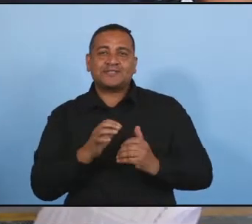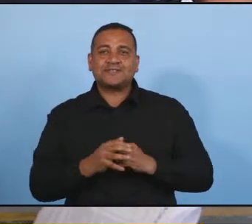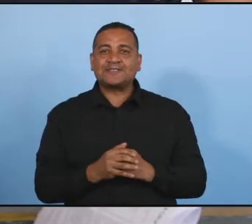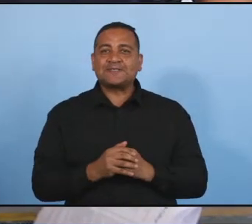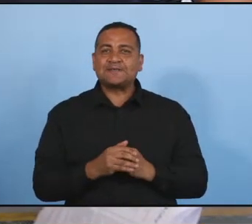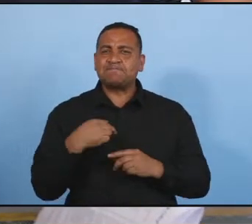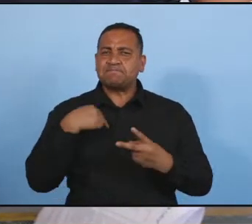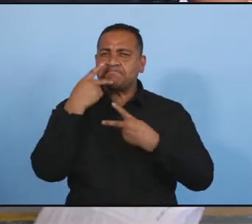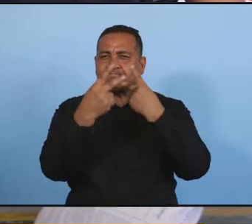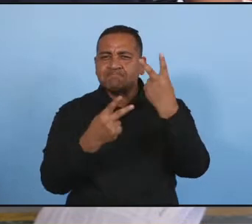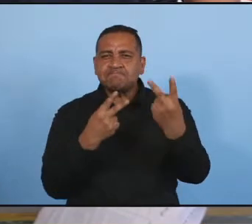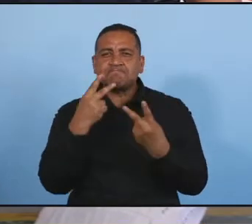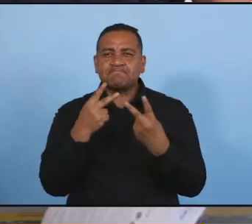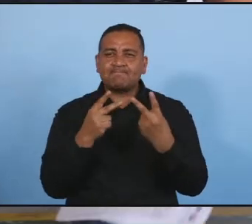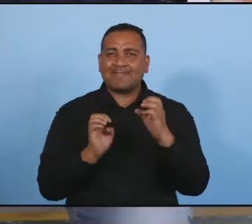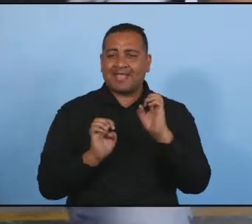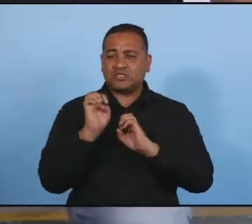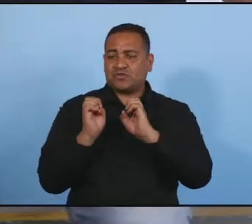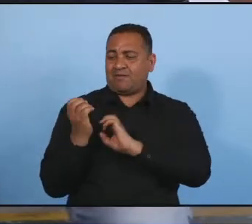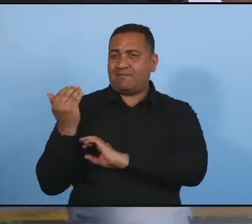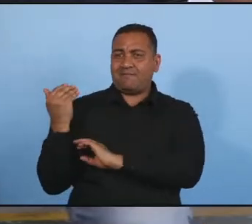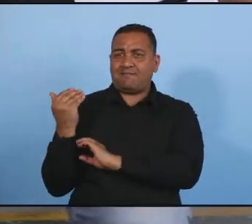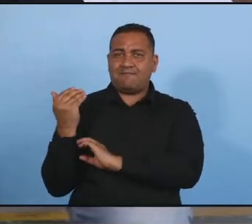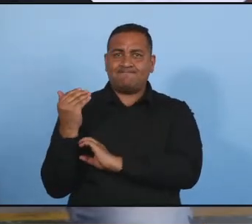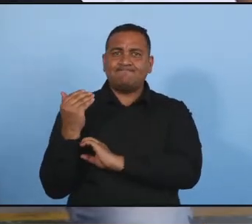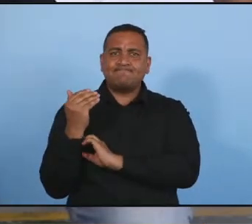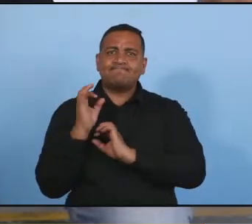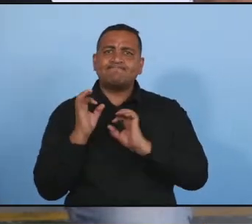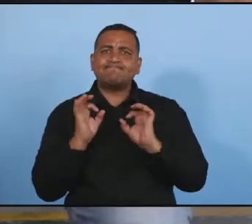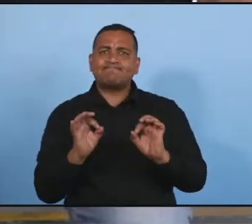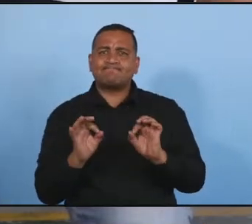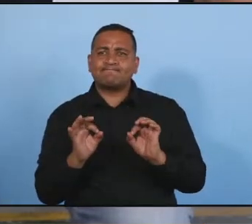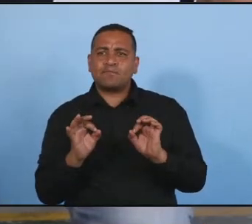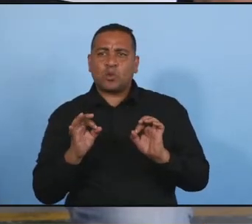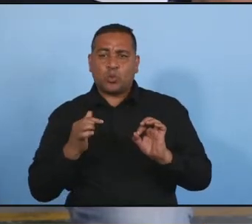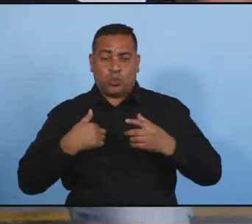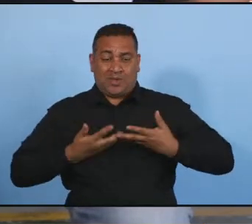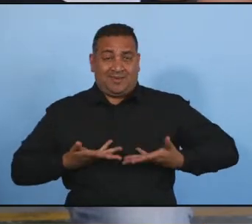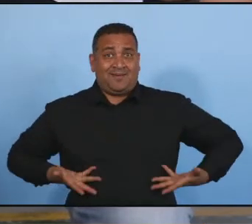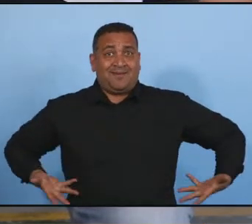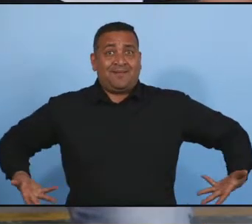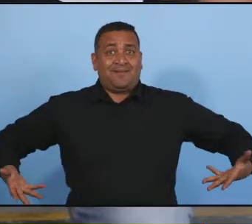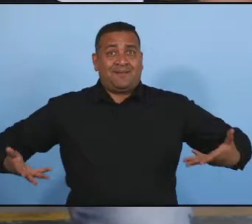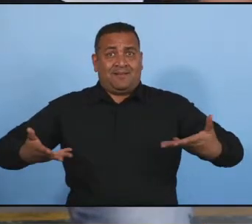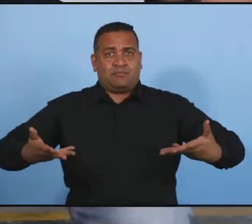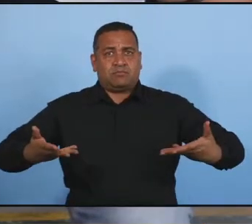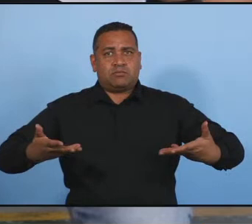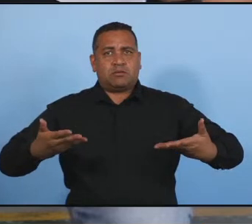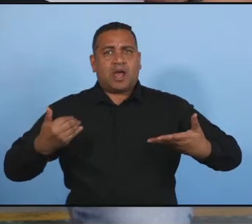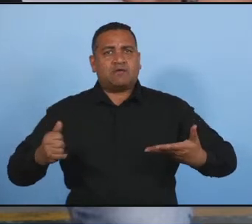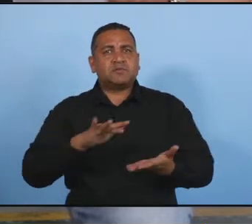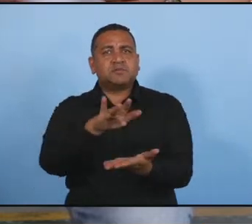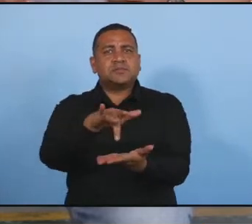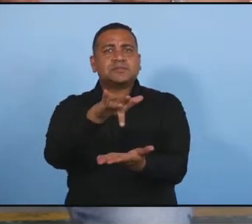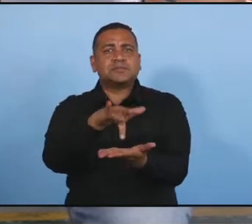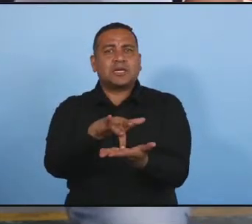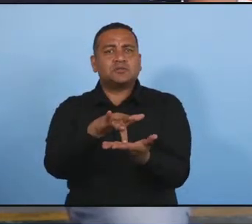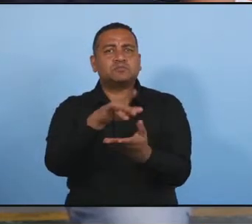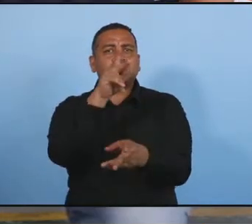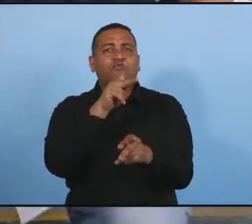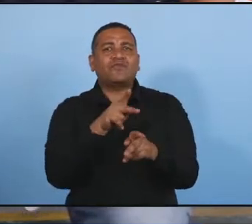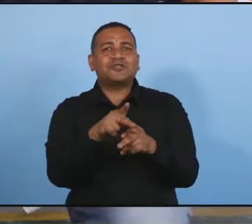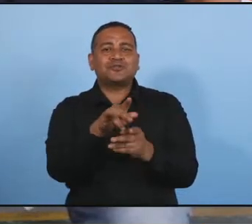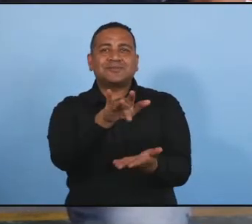equipment behind us. It is really, and I mean, this is just where we are now. You said in the center of specialization is where we find ourselves, but there's